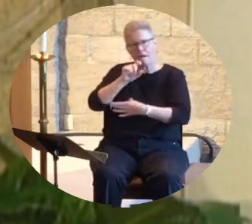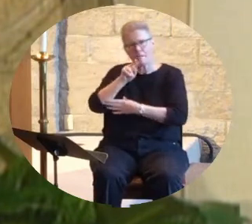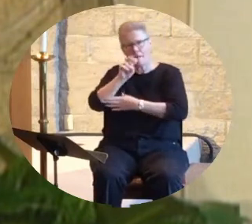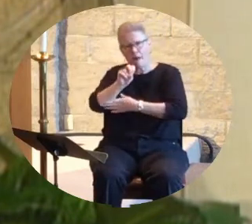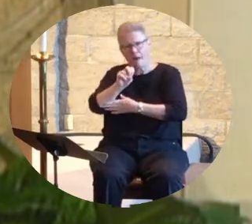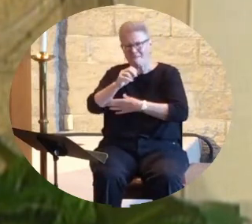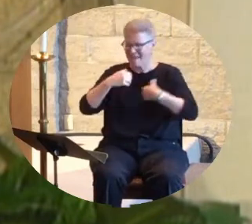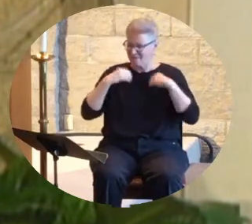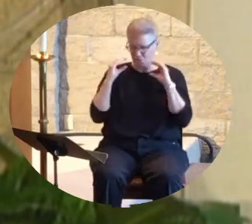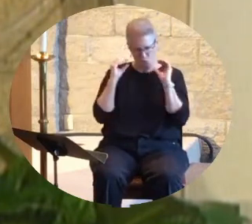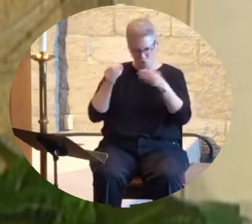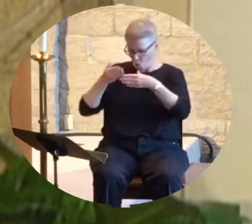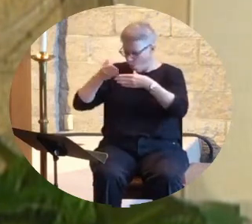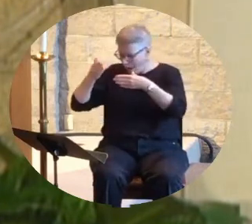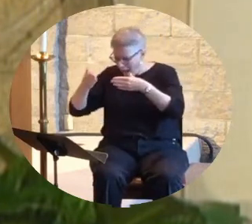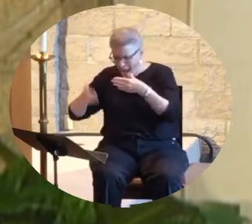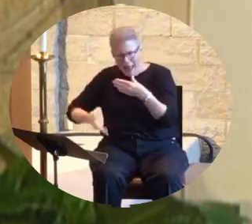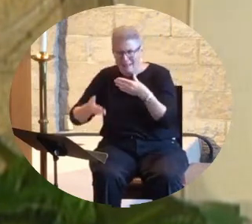knows no bounds.